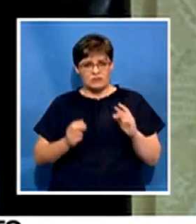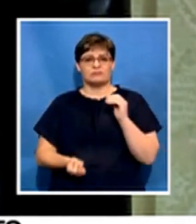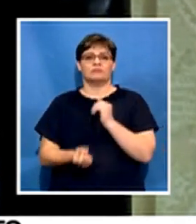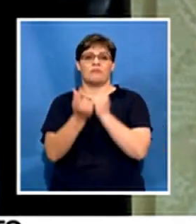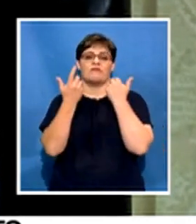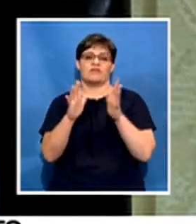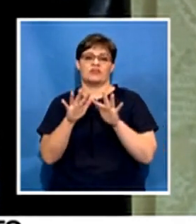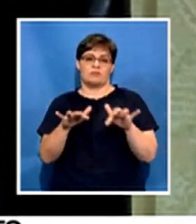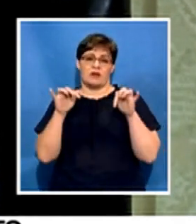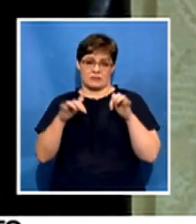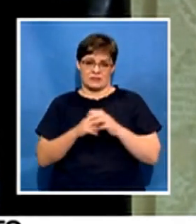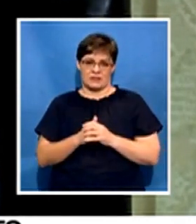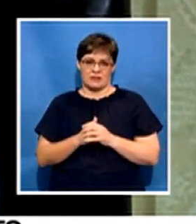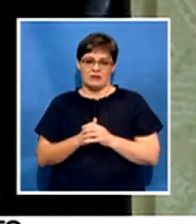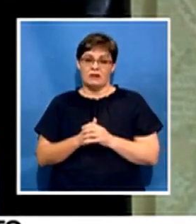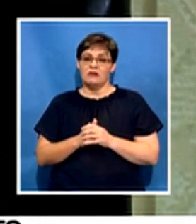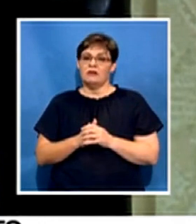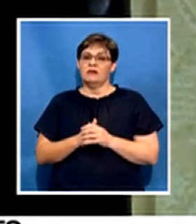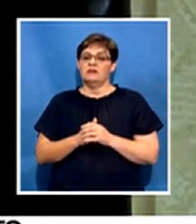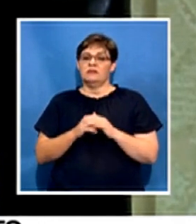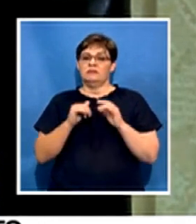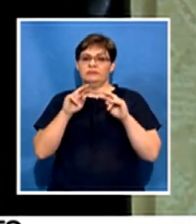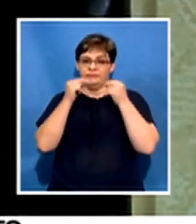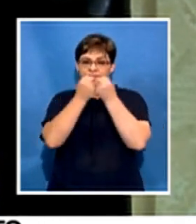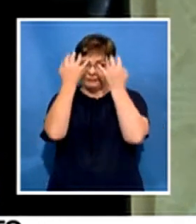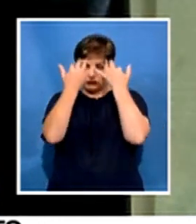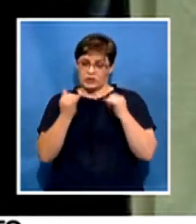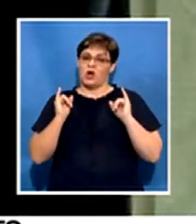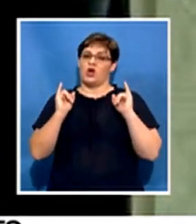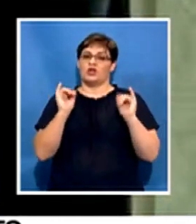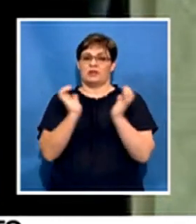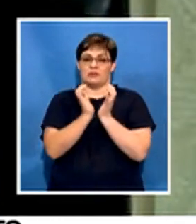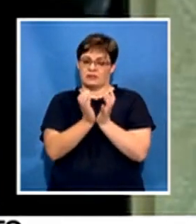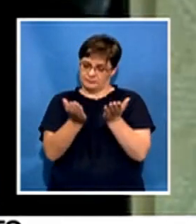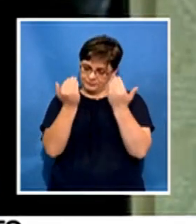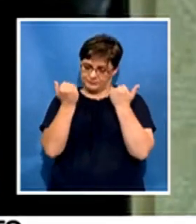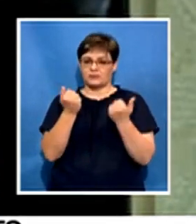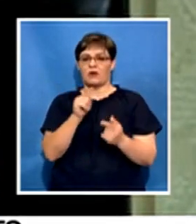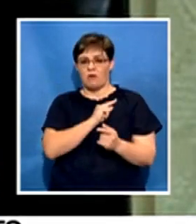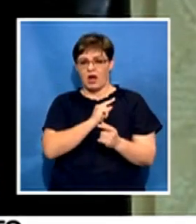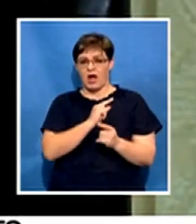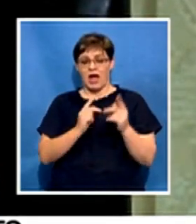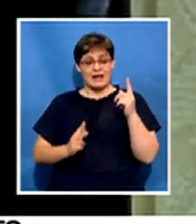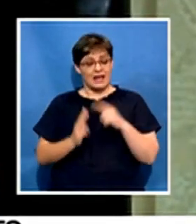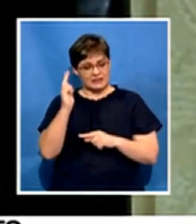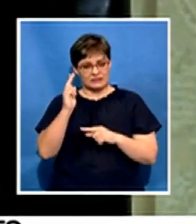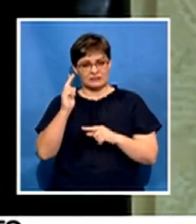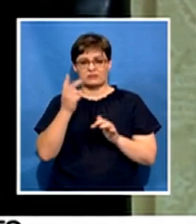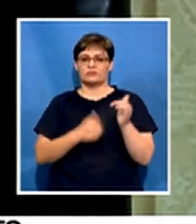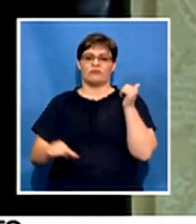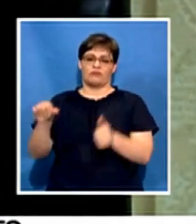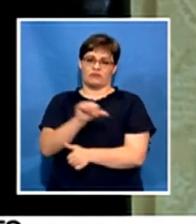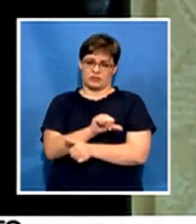with the National Treasury to demand that this cut be reversed. We demand a budget that will